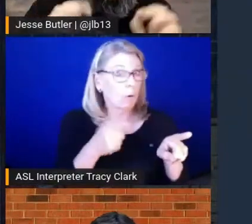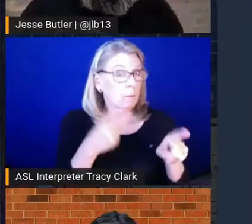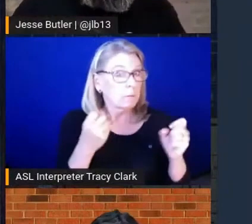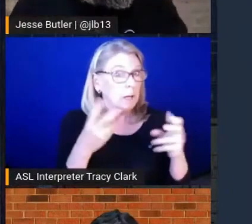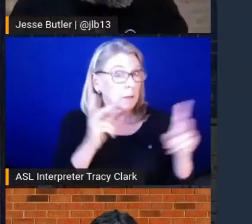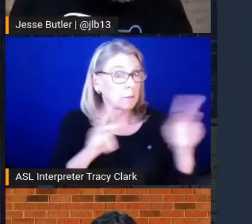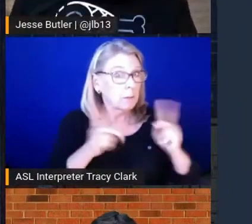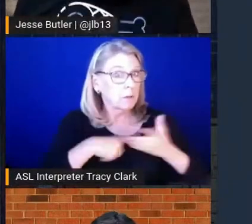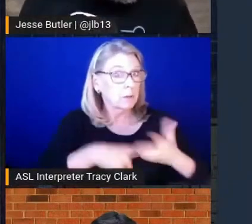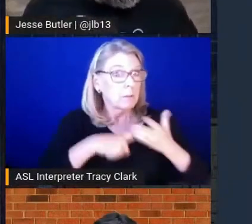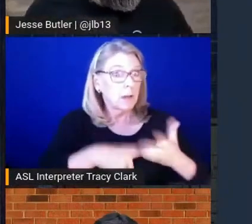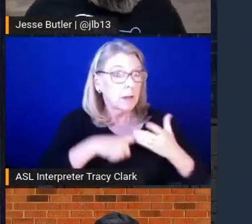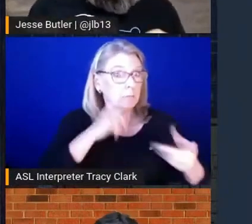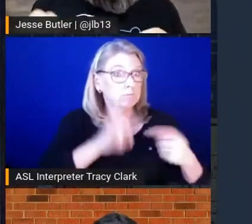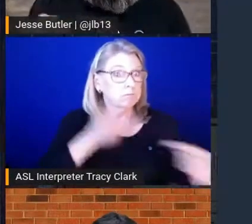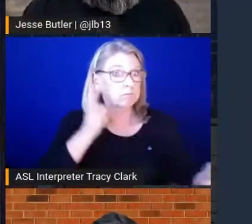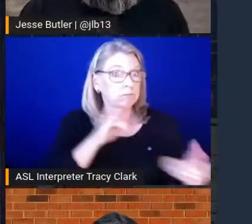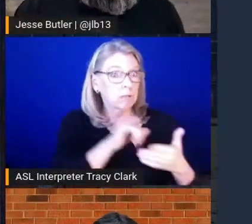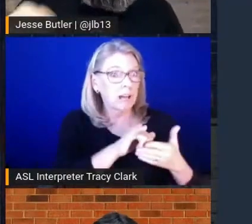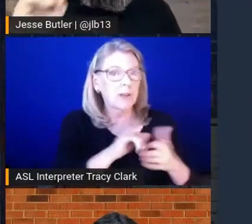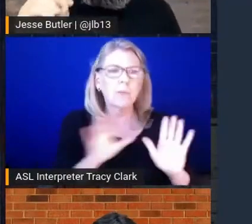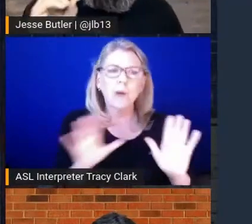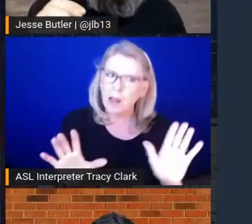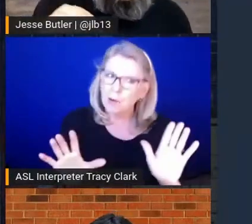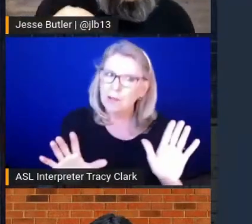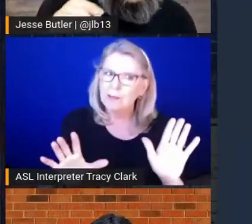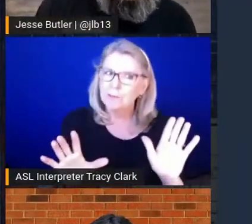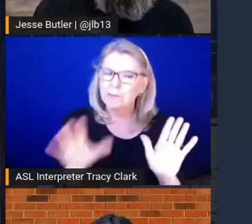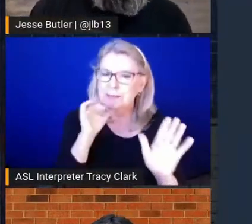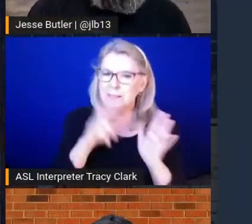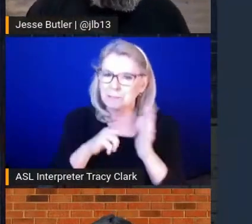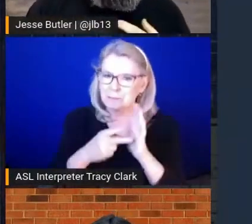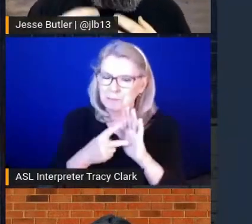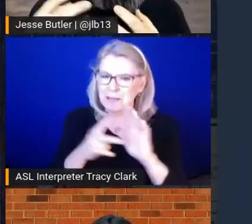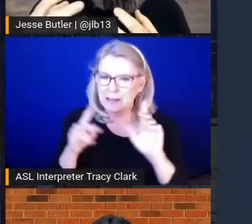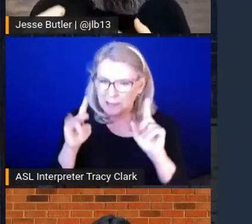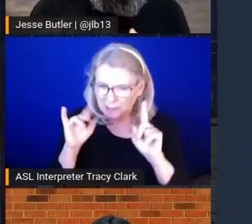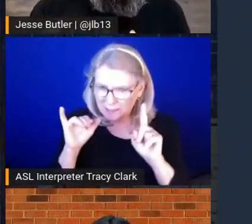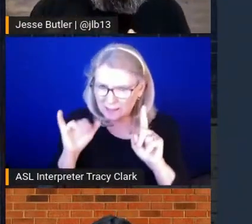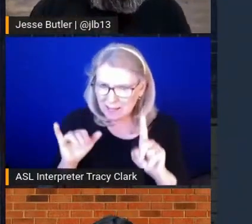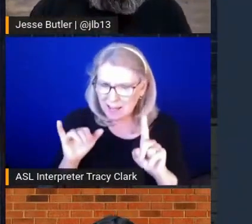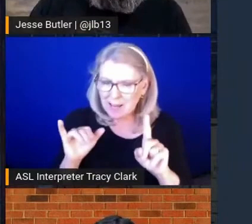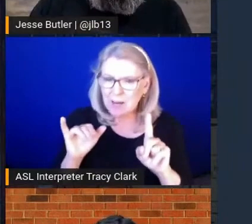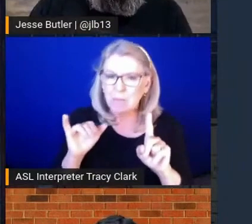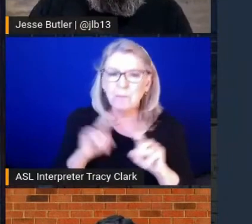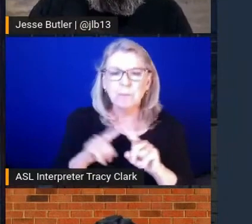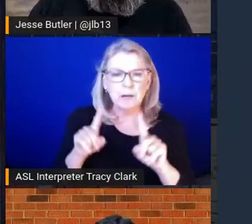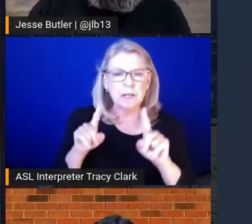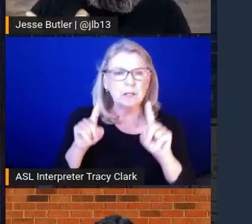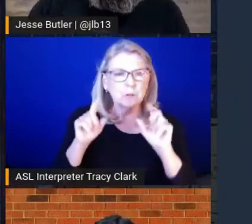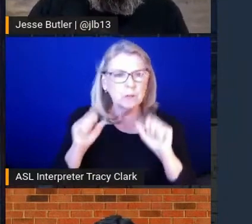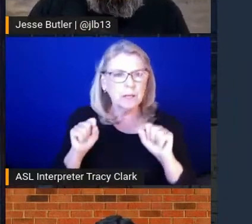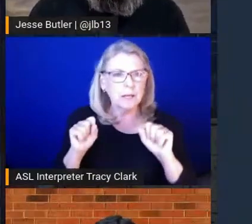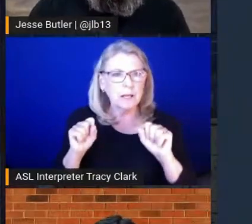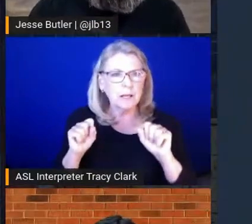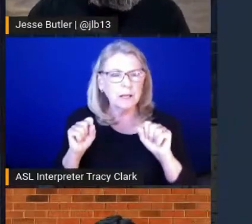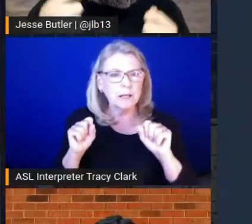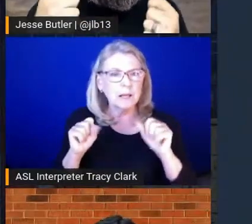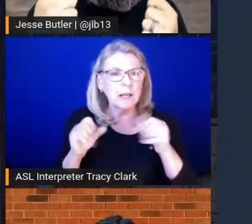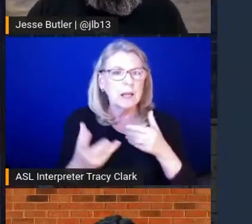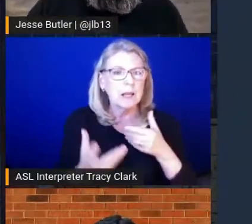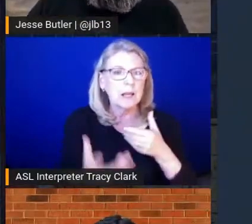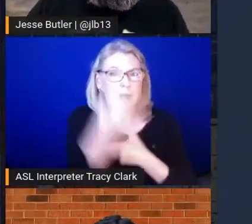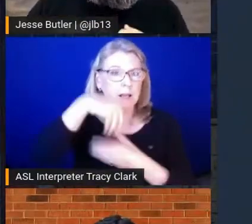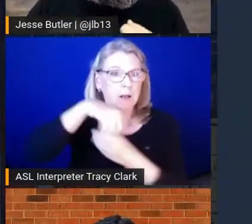like, wait, maybe I did. So I didn't mean that. But you can actually encapsulate those same concepts in these